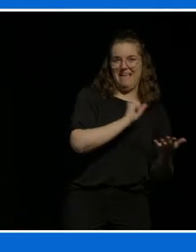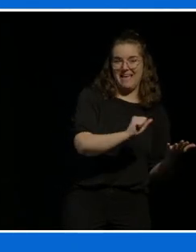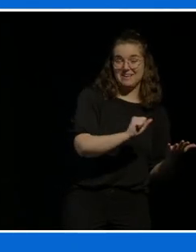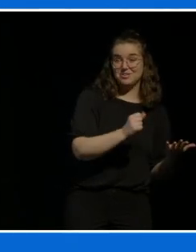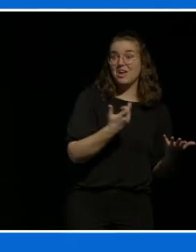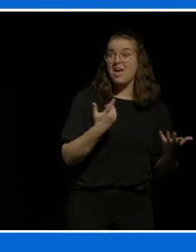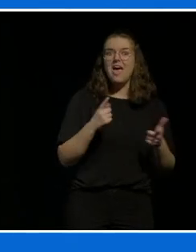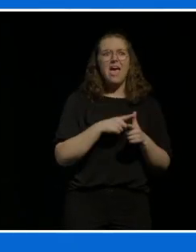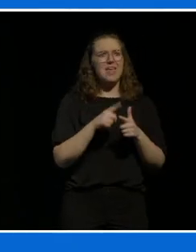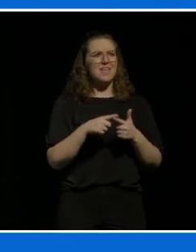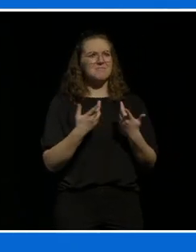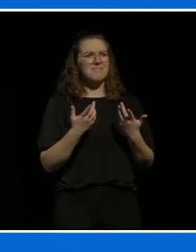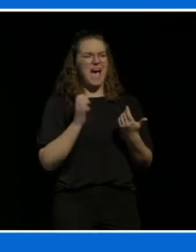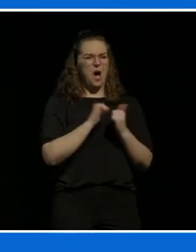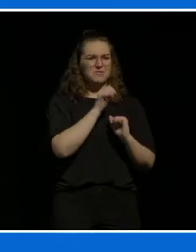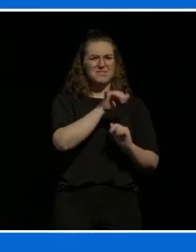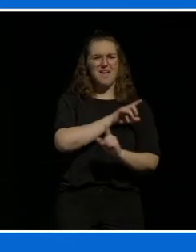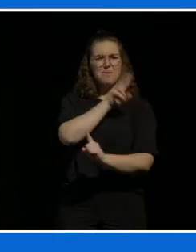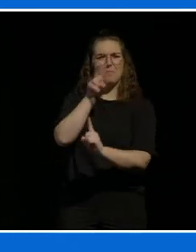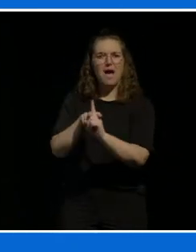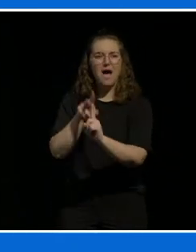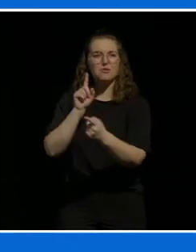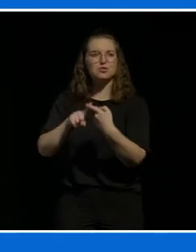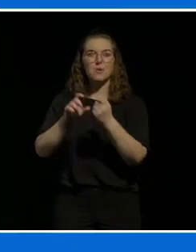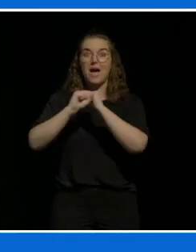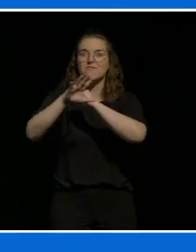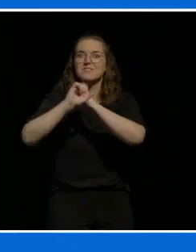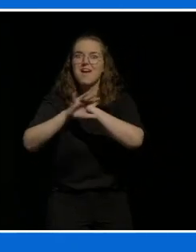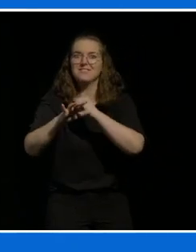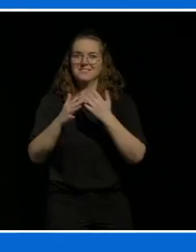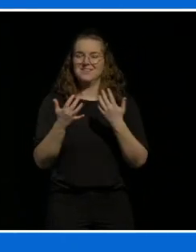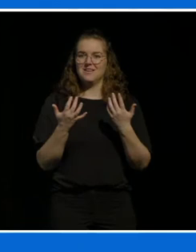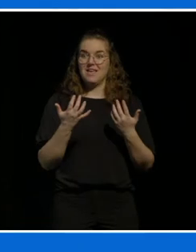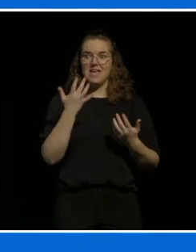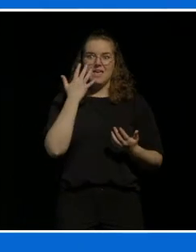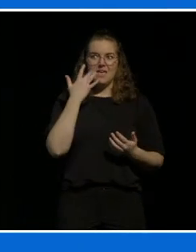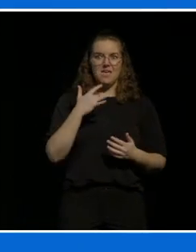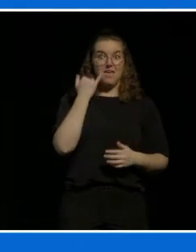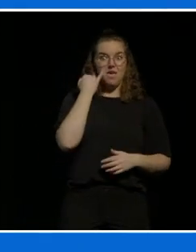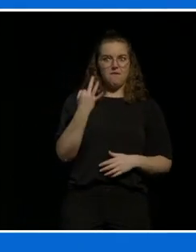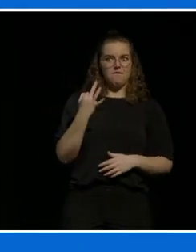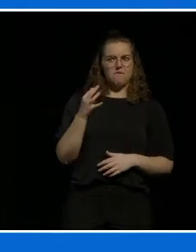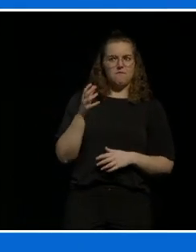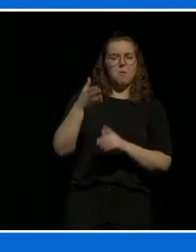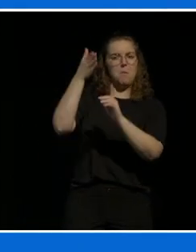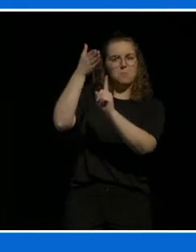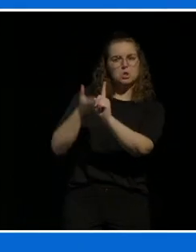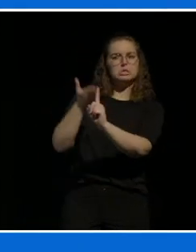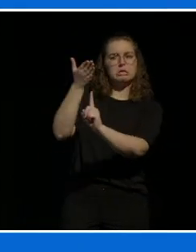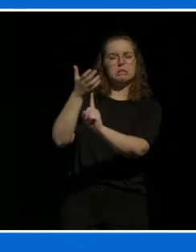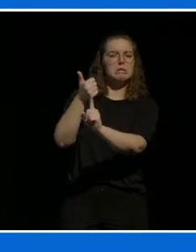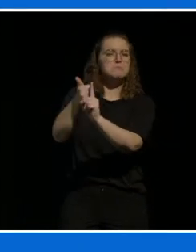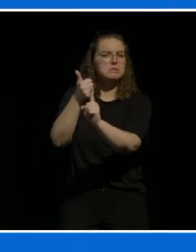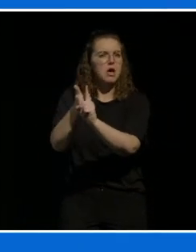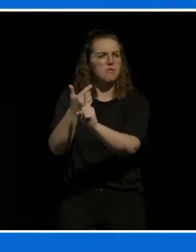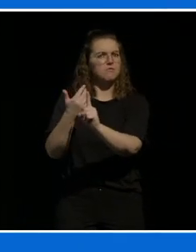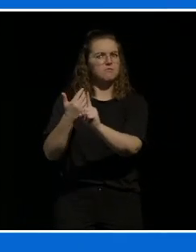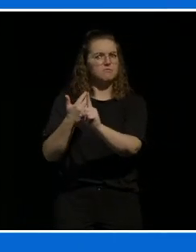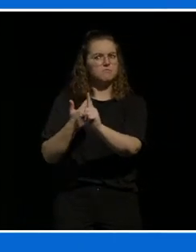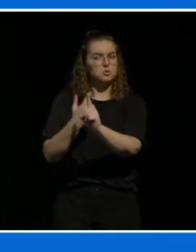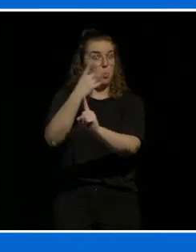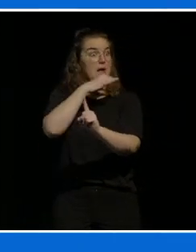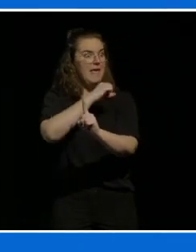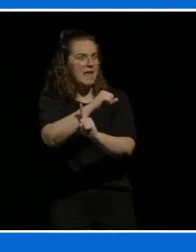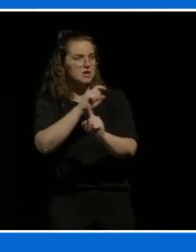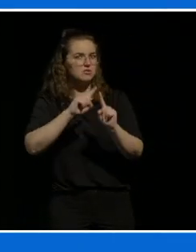in communication. If you know that someone is a certain age, but they feel a different way, how can you speak to that? It's just a quick comment. I appreciated your point